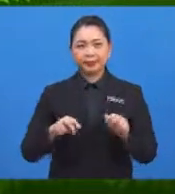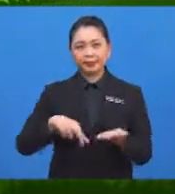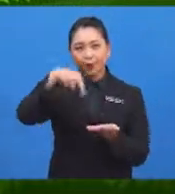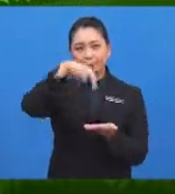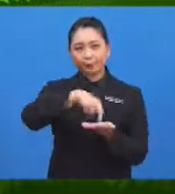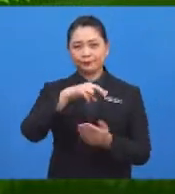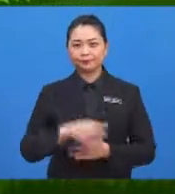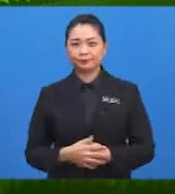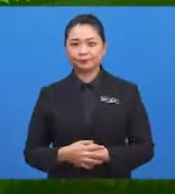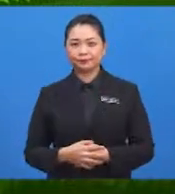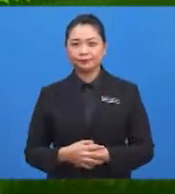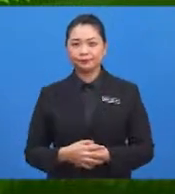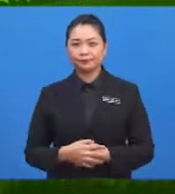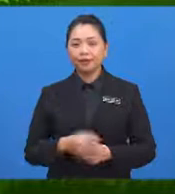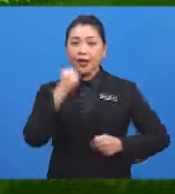can jump.